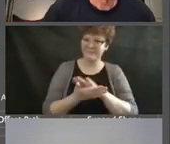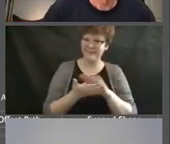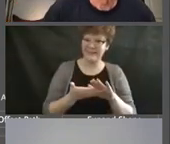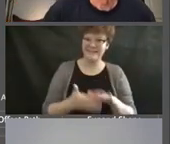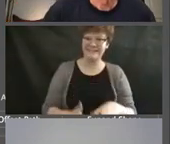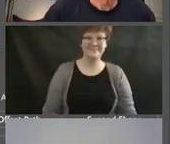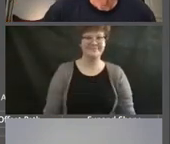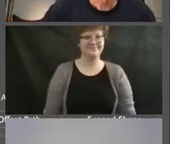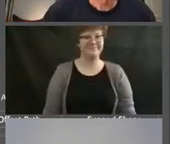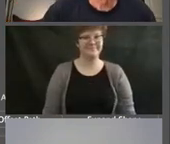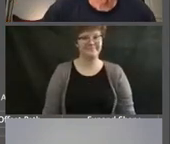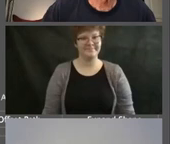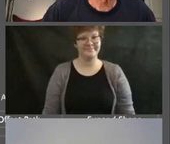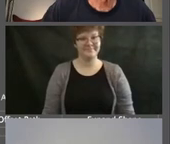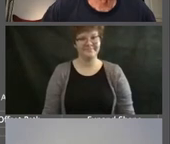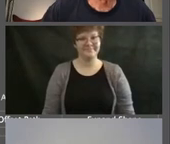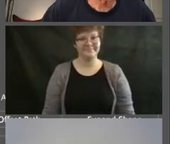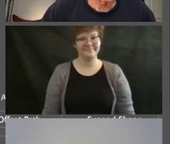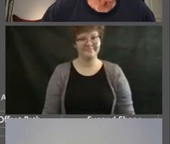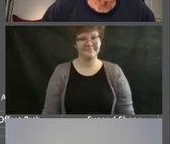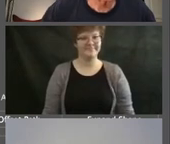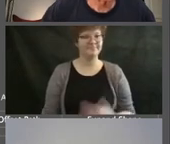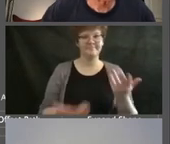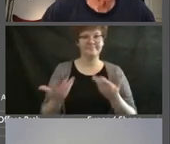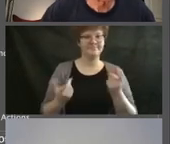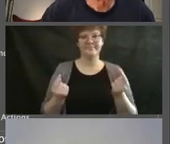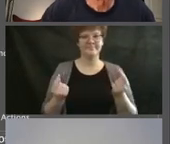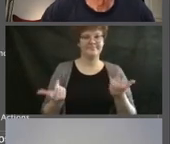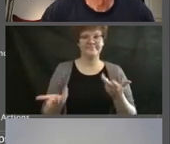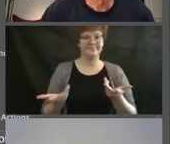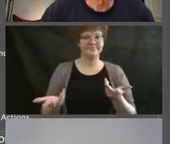Okay. So what do I have going on here?